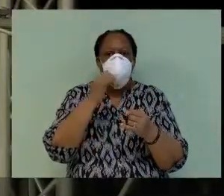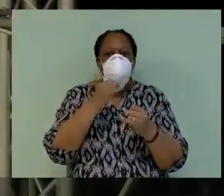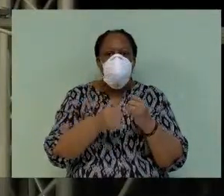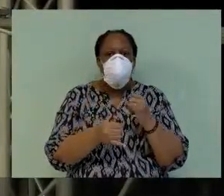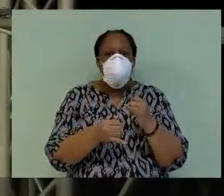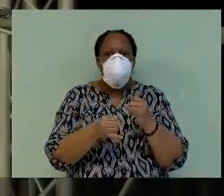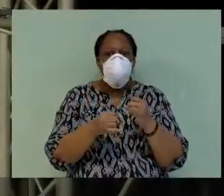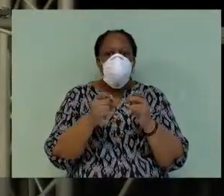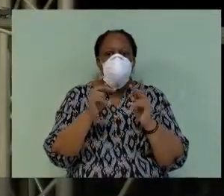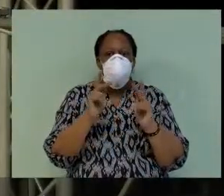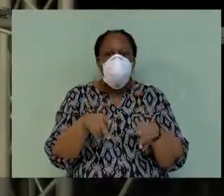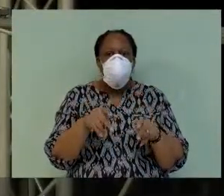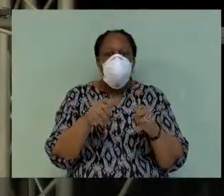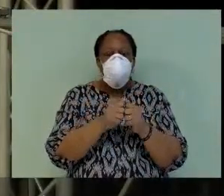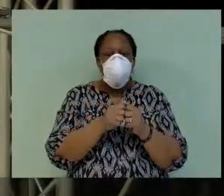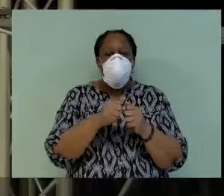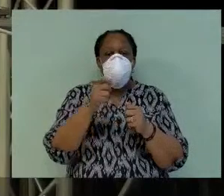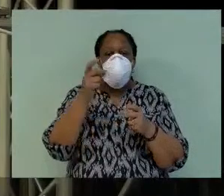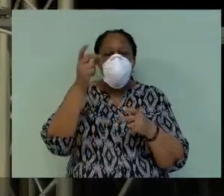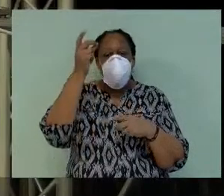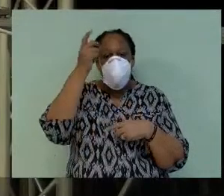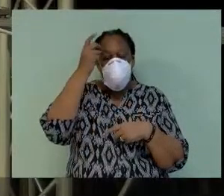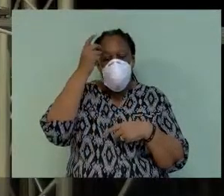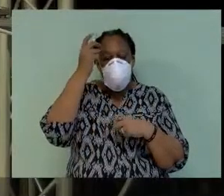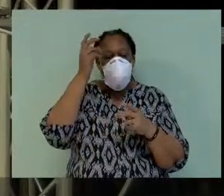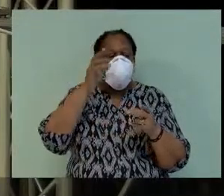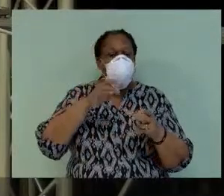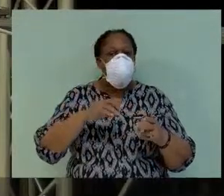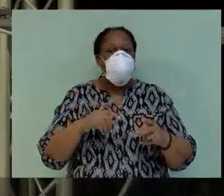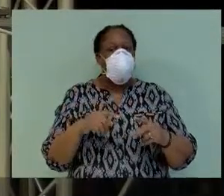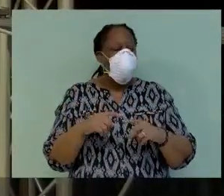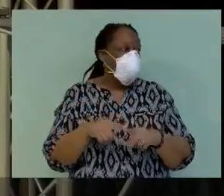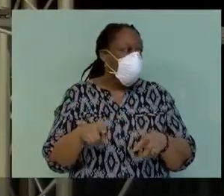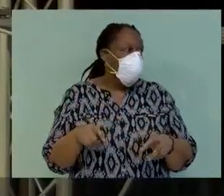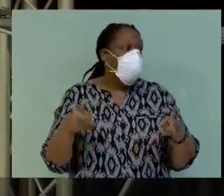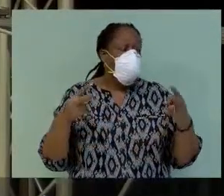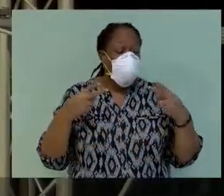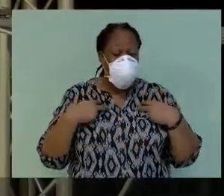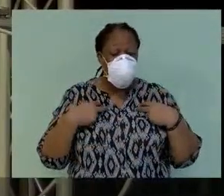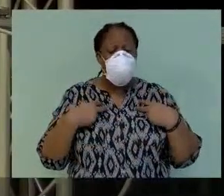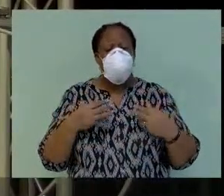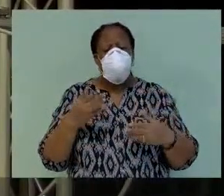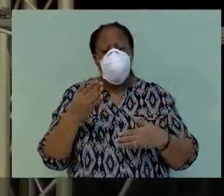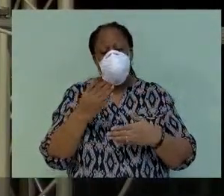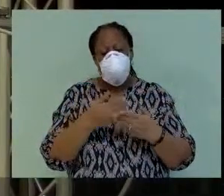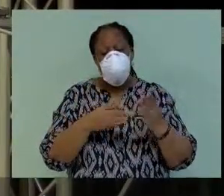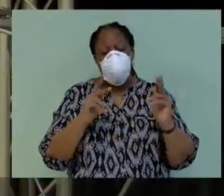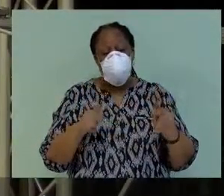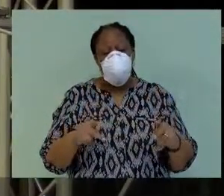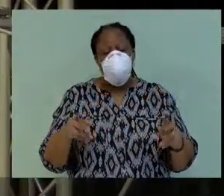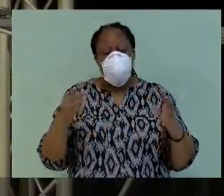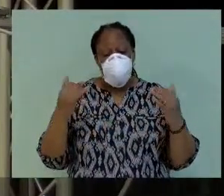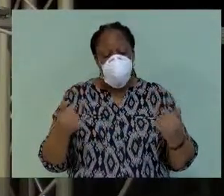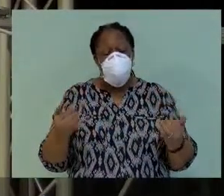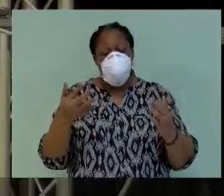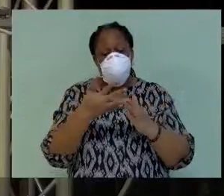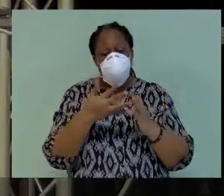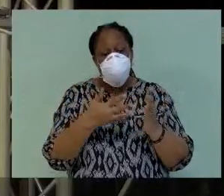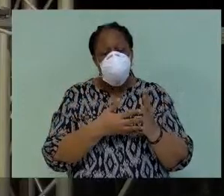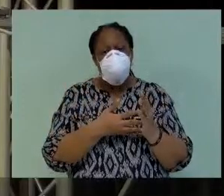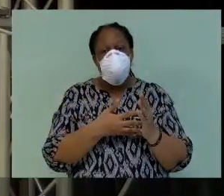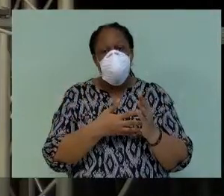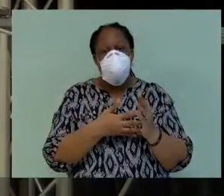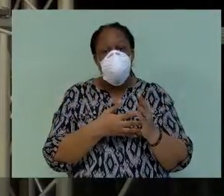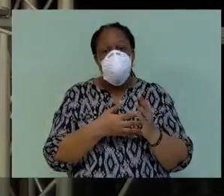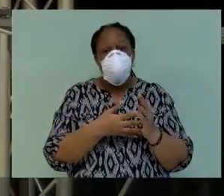last case. However, I want us to note that we still have persons being tested. So for example, I think we would